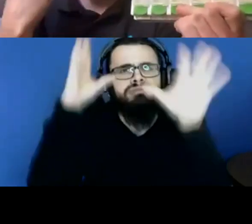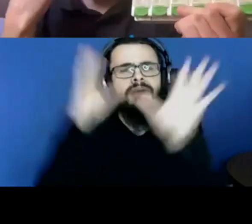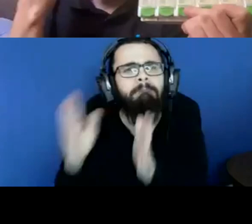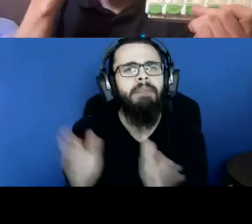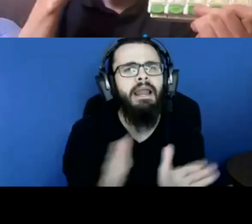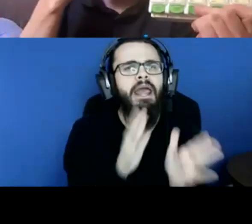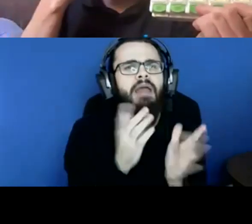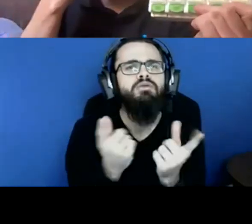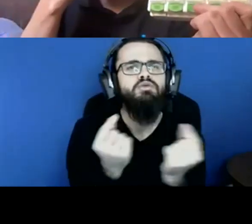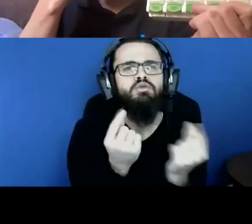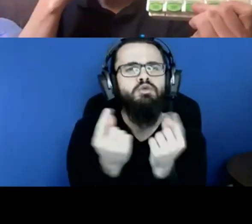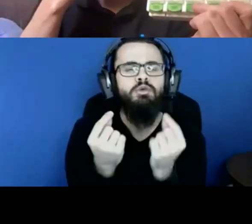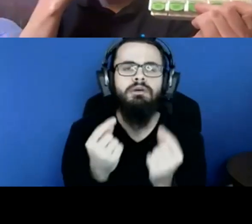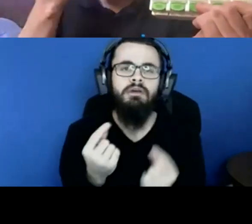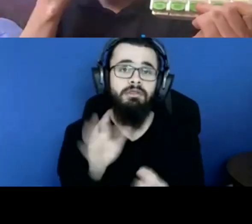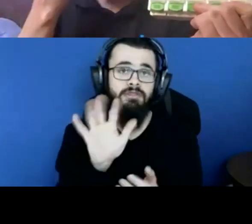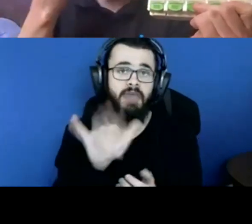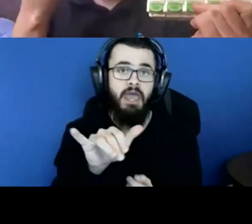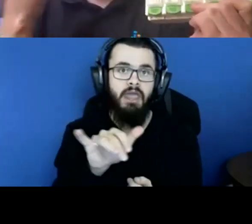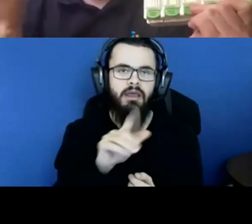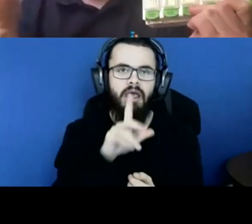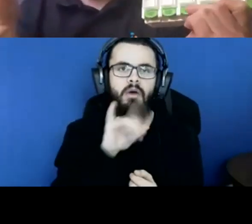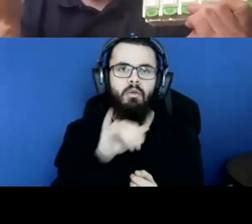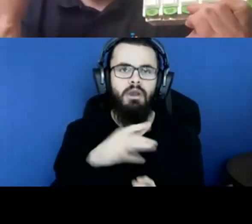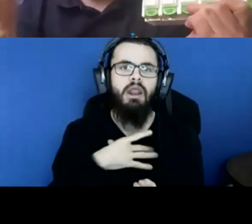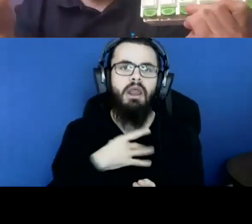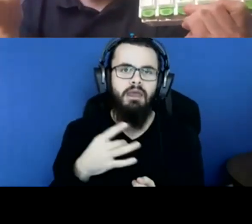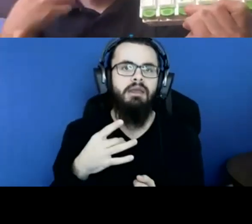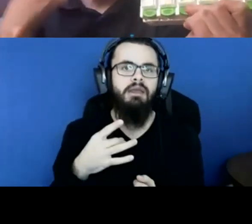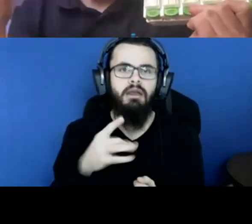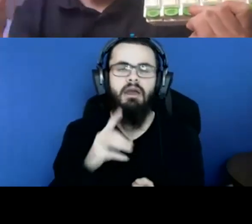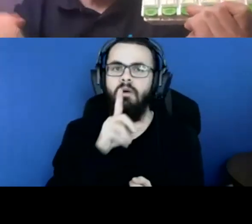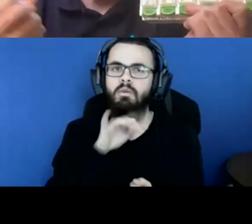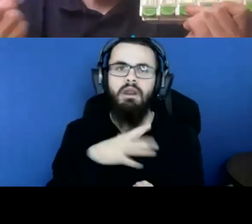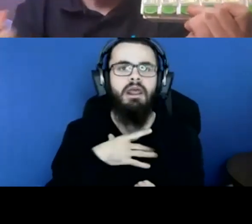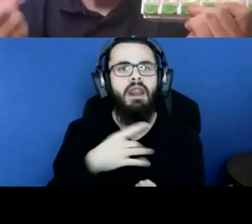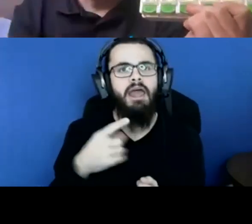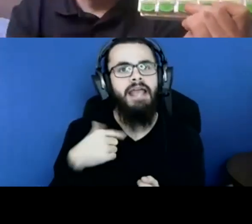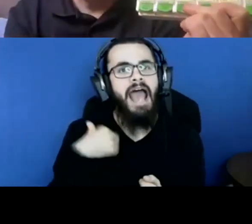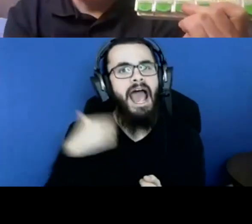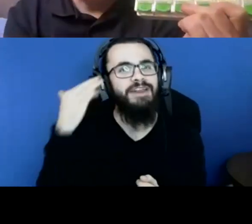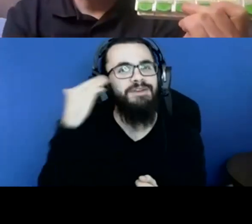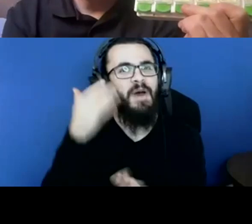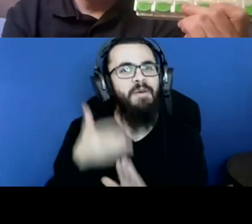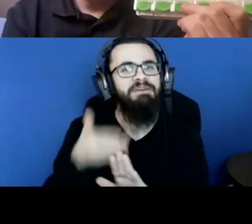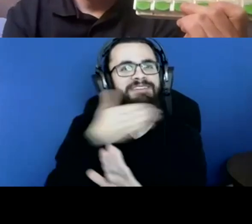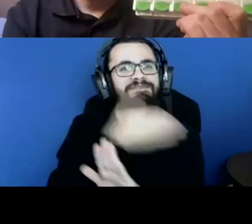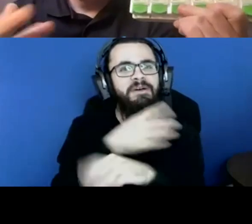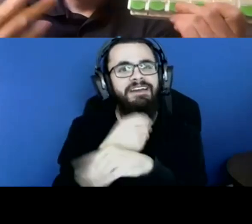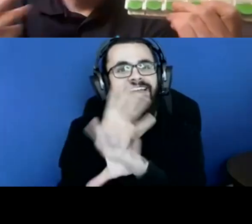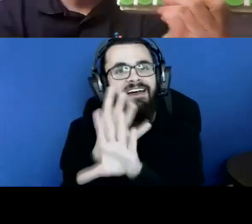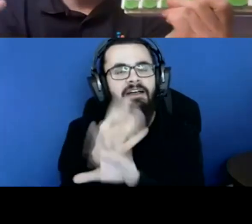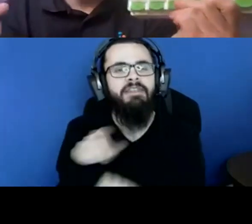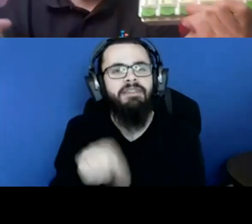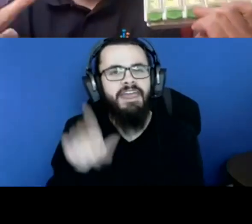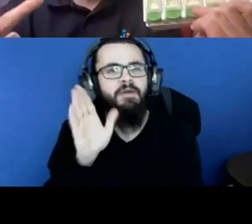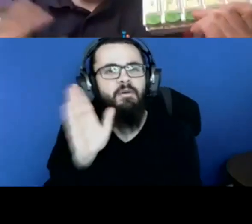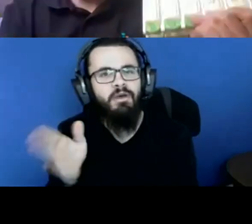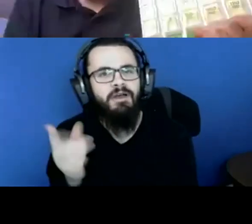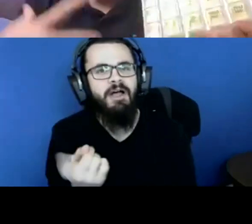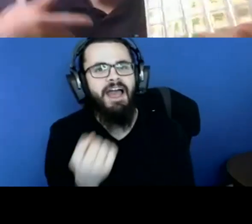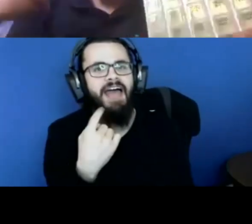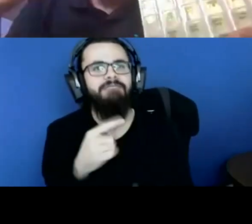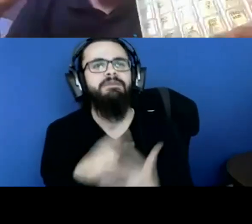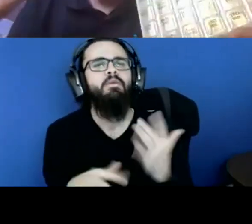me that I know I've got to have something to do, because they're going to ask me what I'm going to do today. And so that